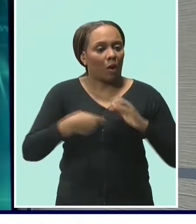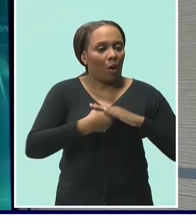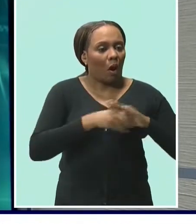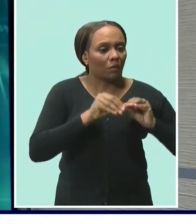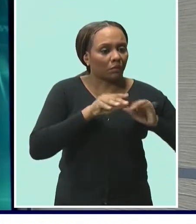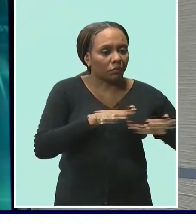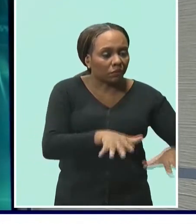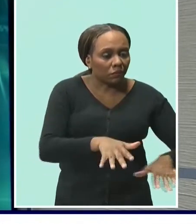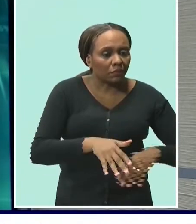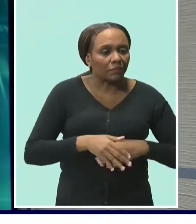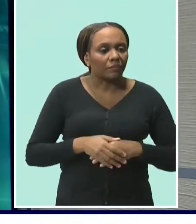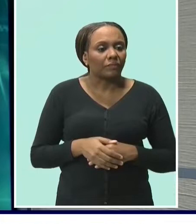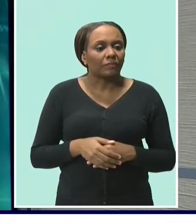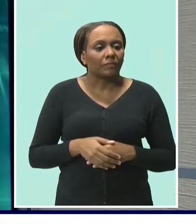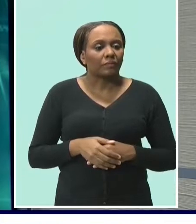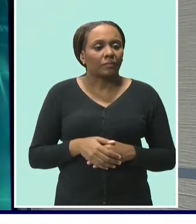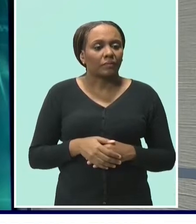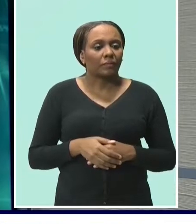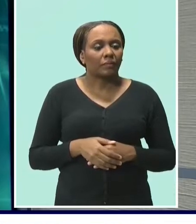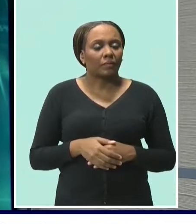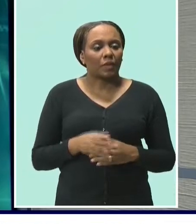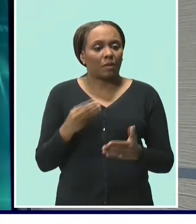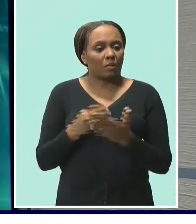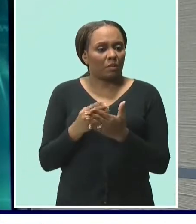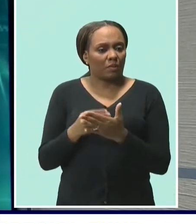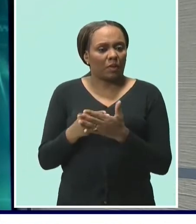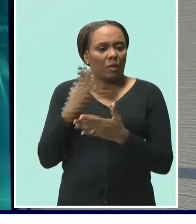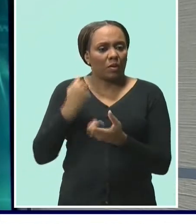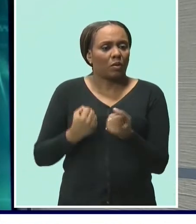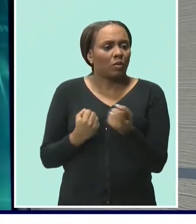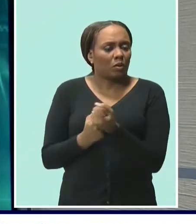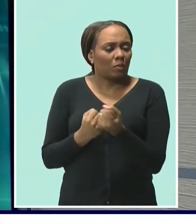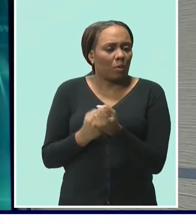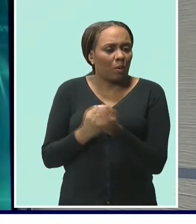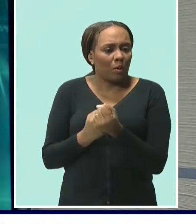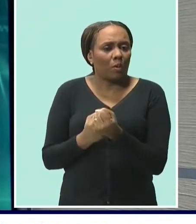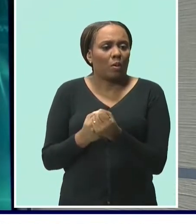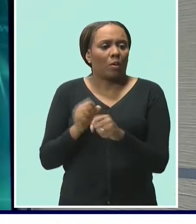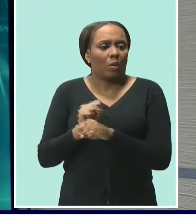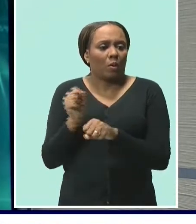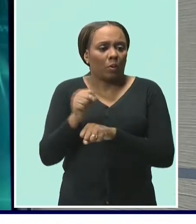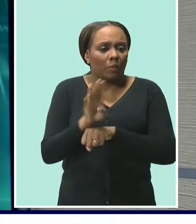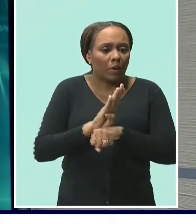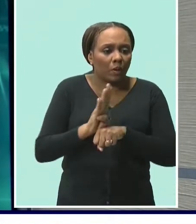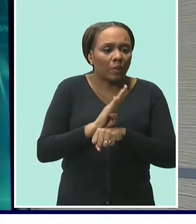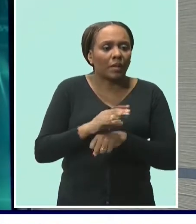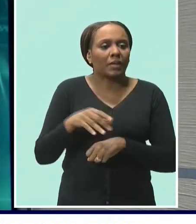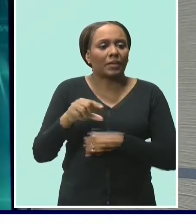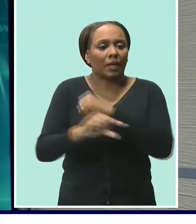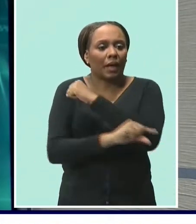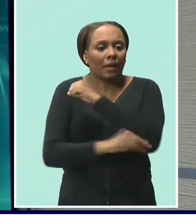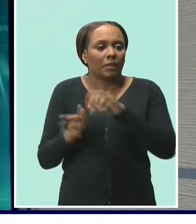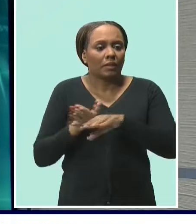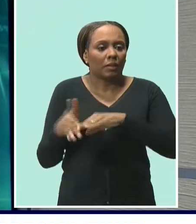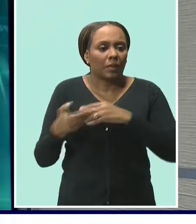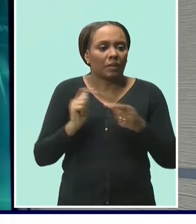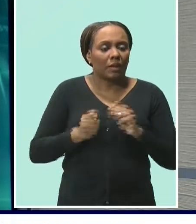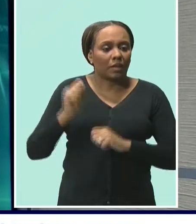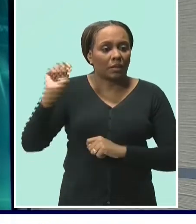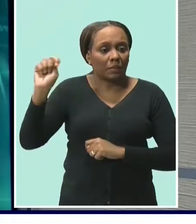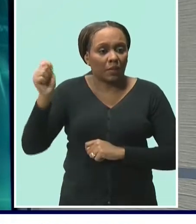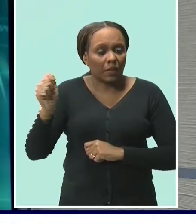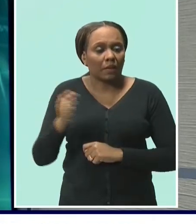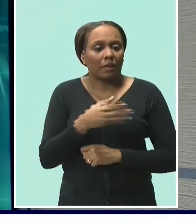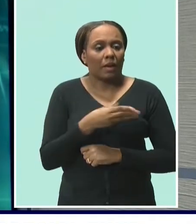pandemic. According to IDB officials, the grant will support CARPHA to work with Barbados, Belize, Guyana, Jamaica, and